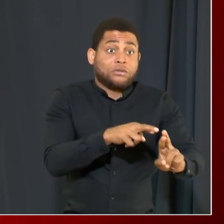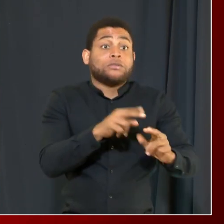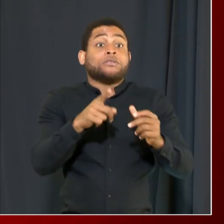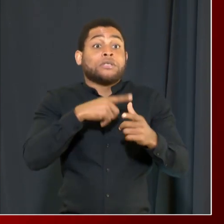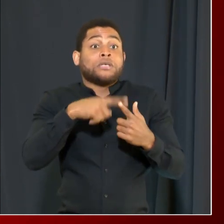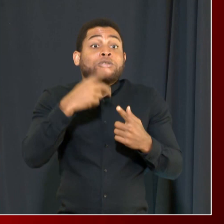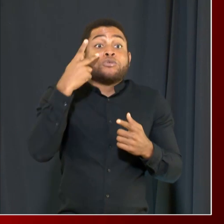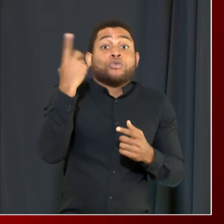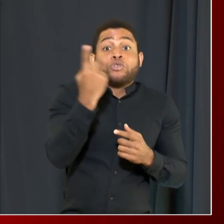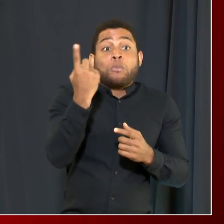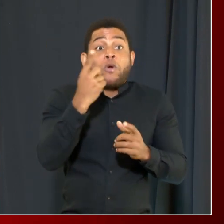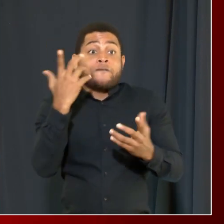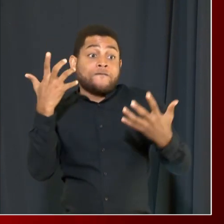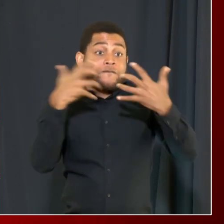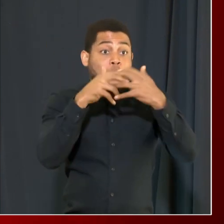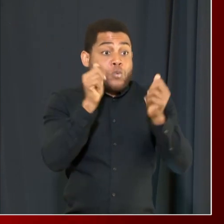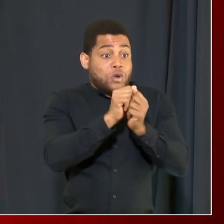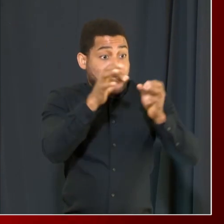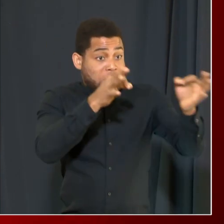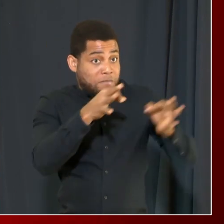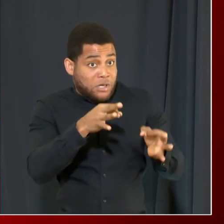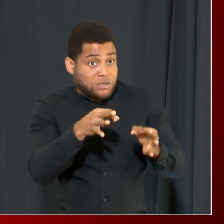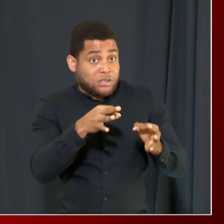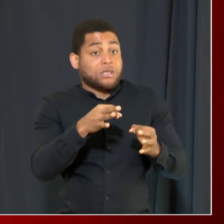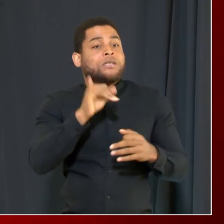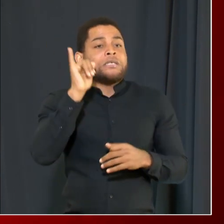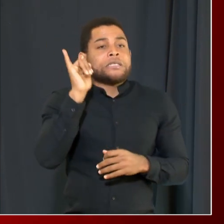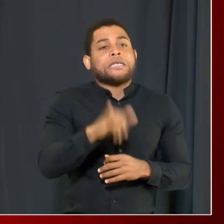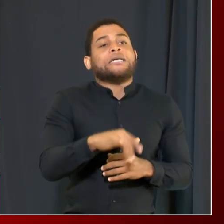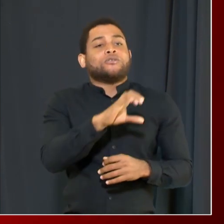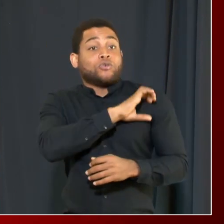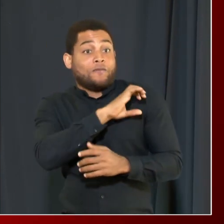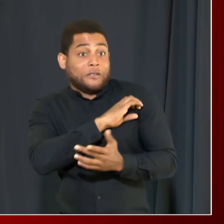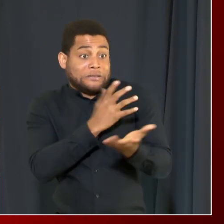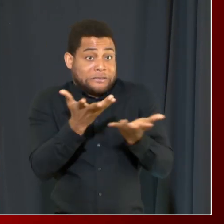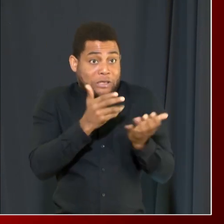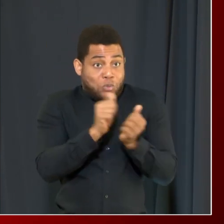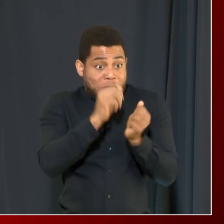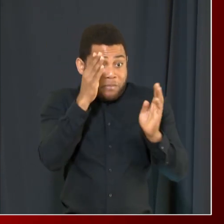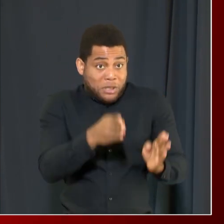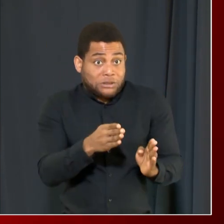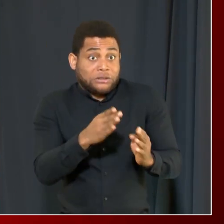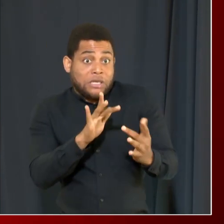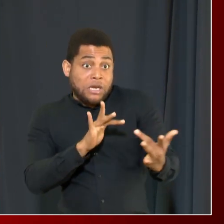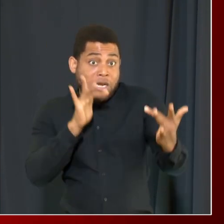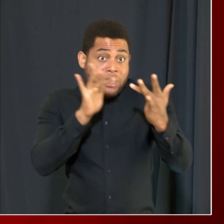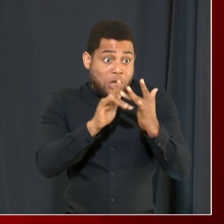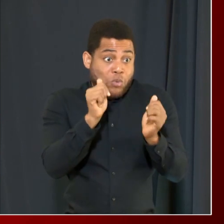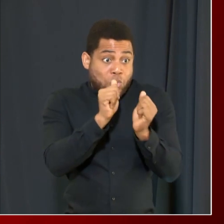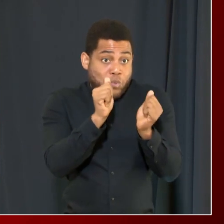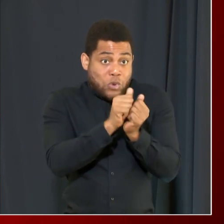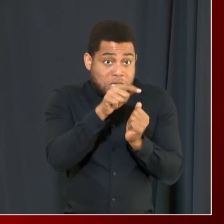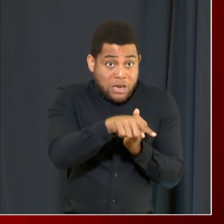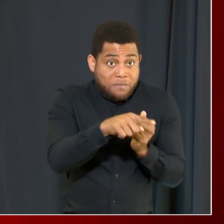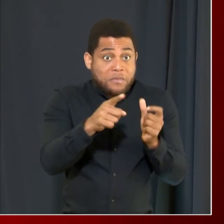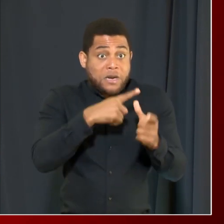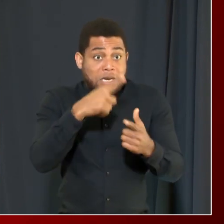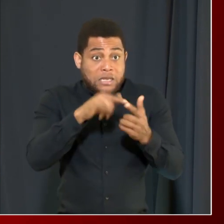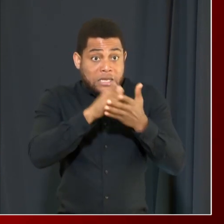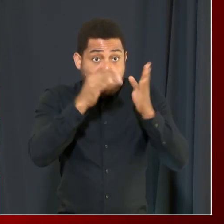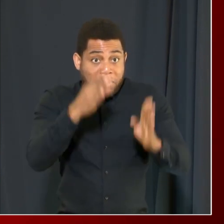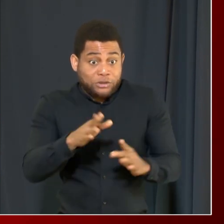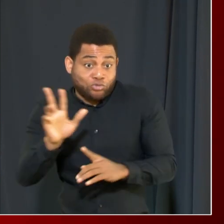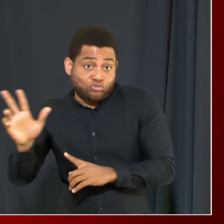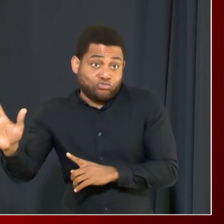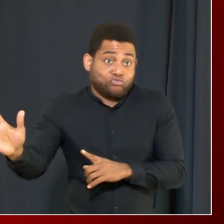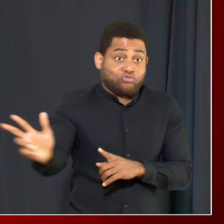that description. Our officer engaged him, contacted him. The suspect turned around, produced a firearm,